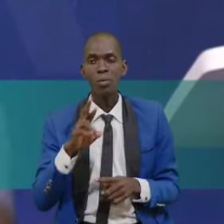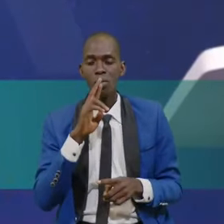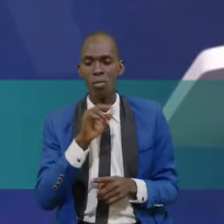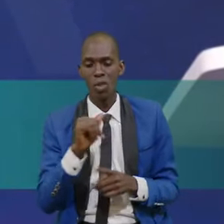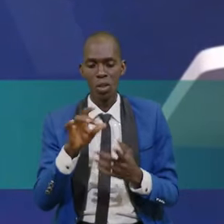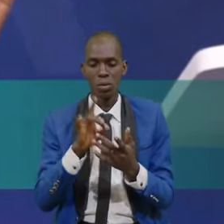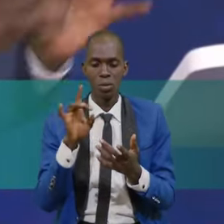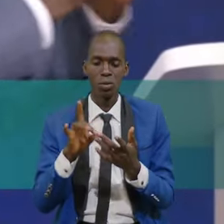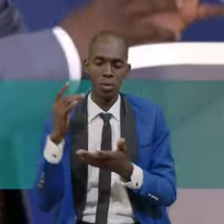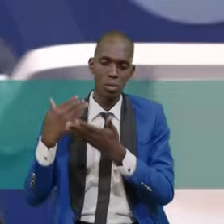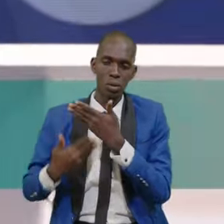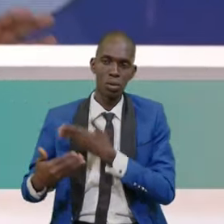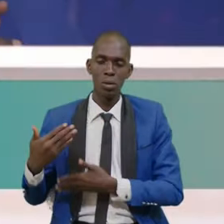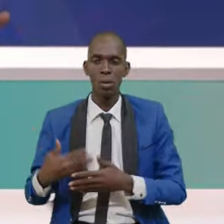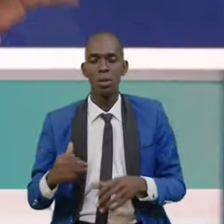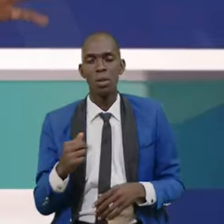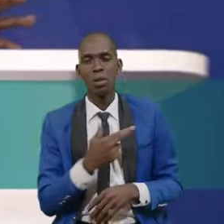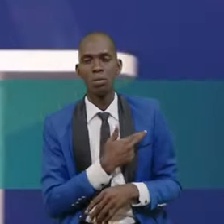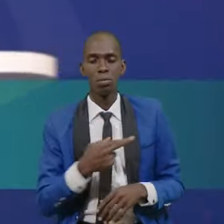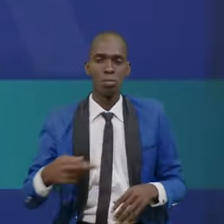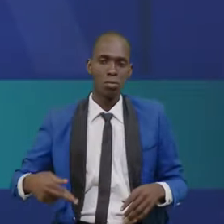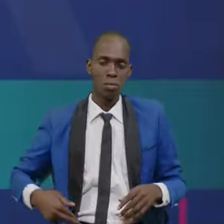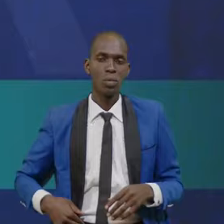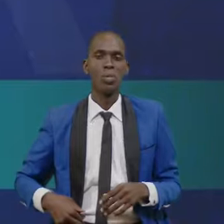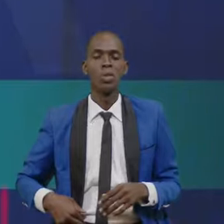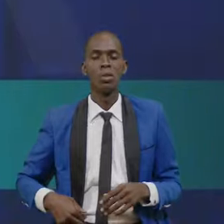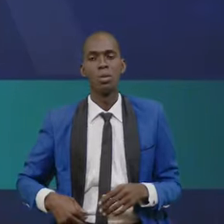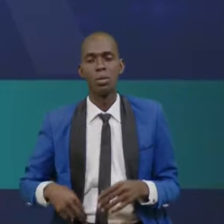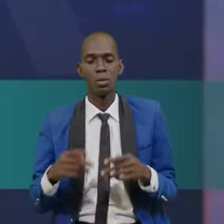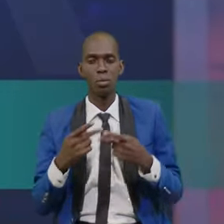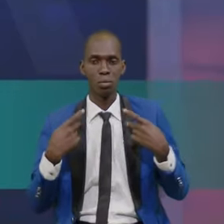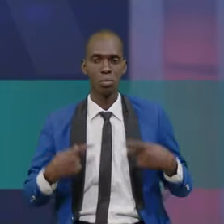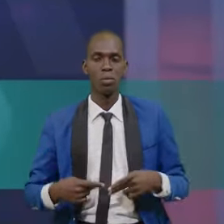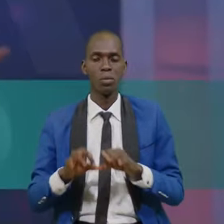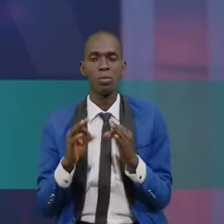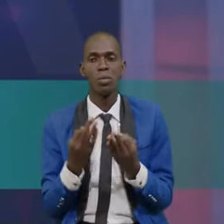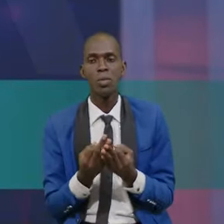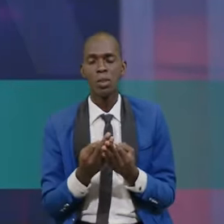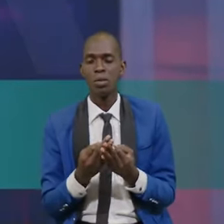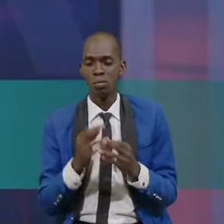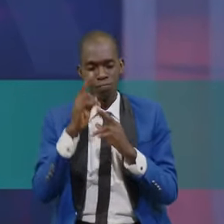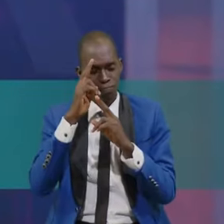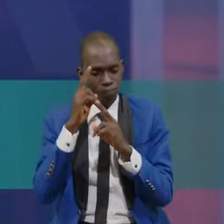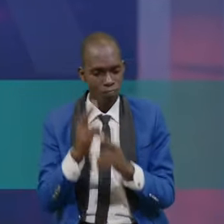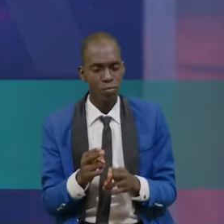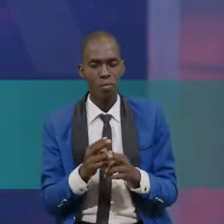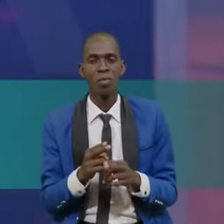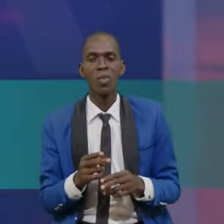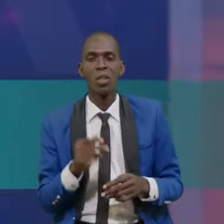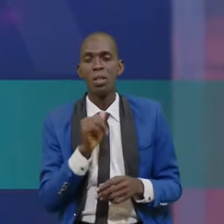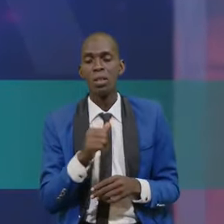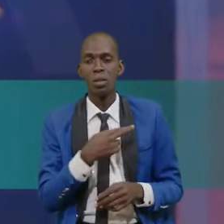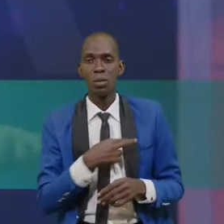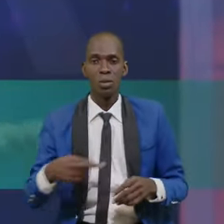generation, a royal priesthood, dignified, royal, kingly, a royal